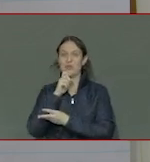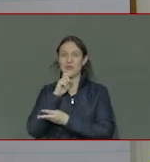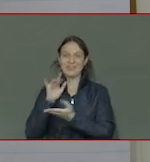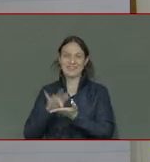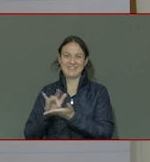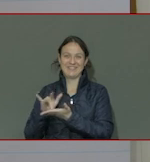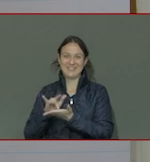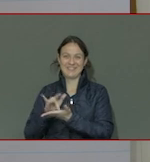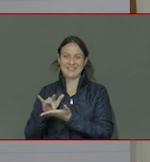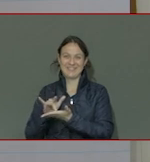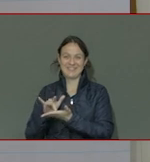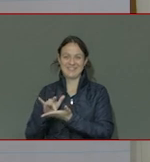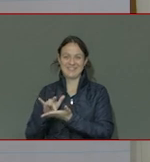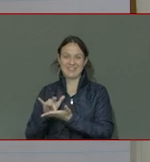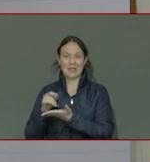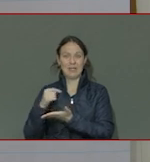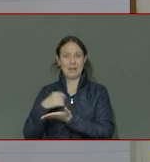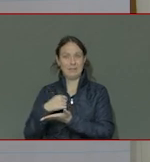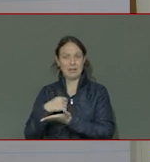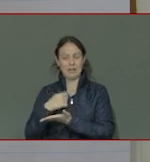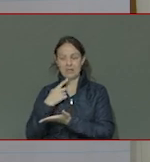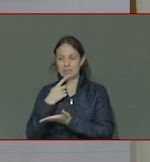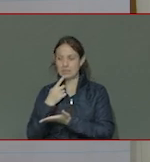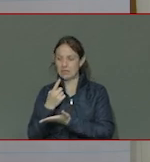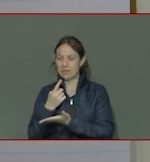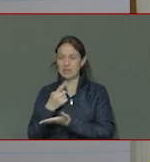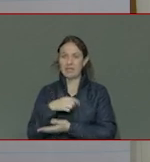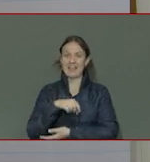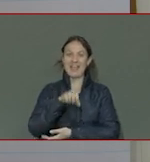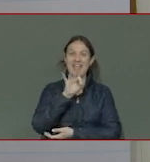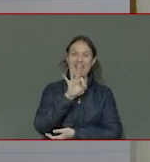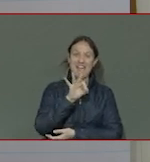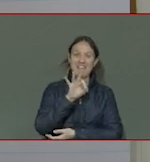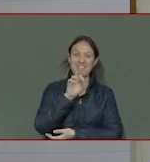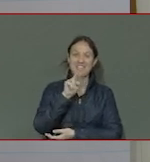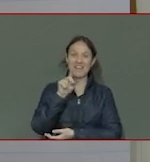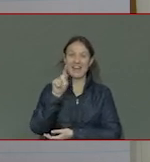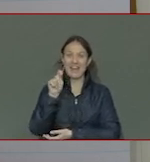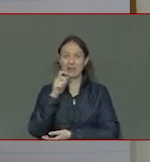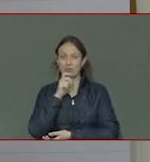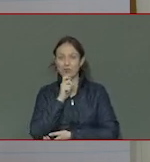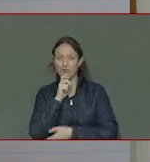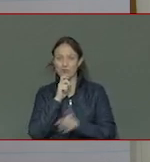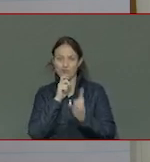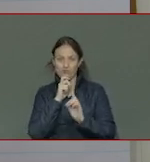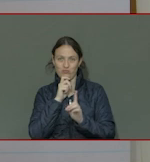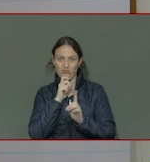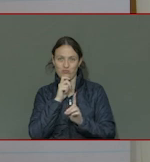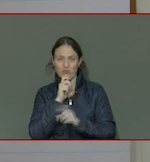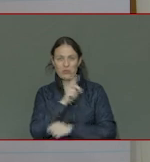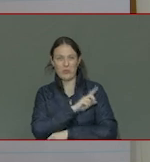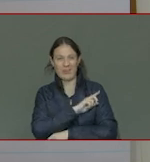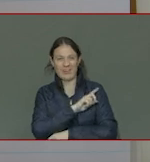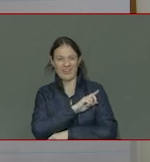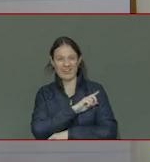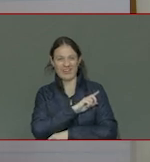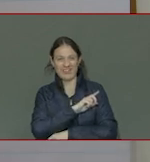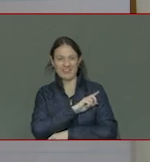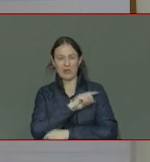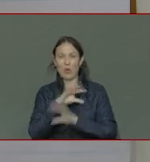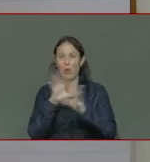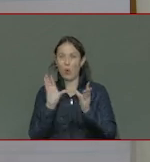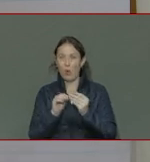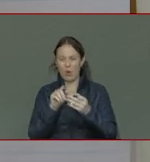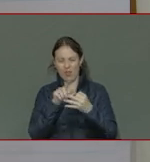going to expand it by saying F net. Why not? Because I don't have all